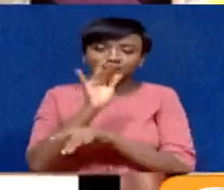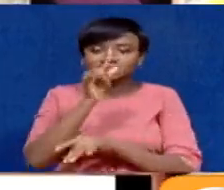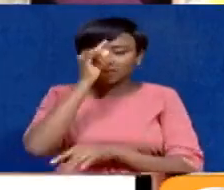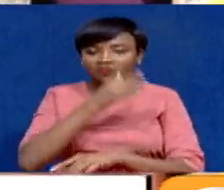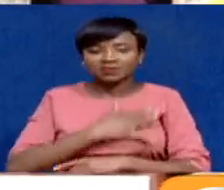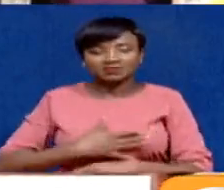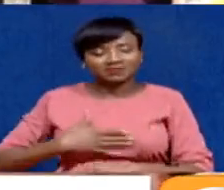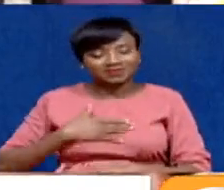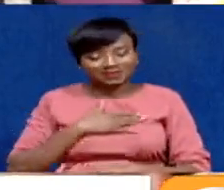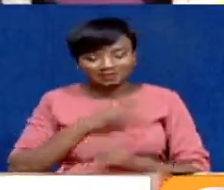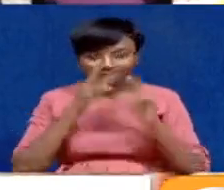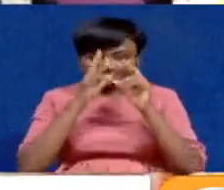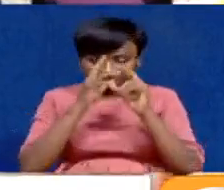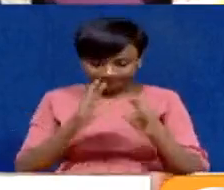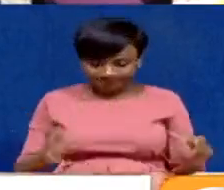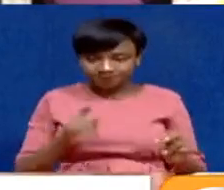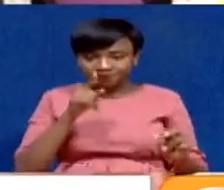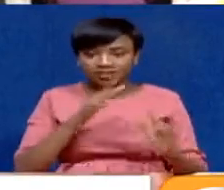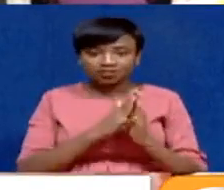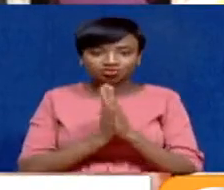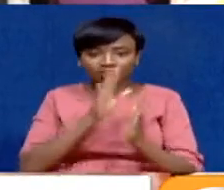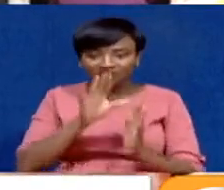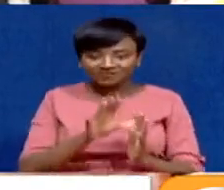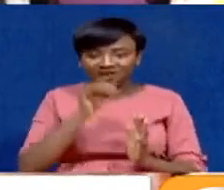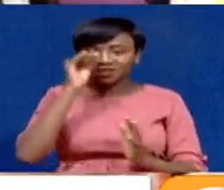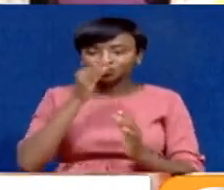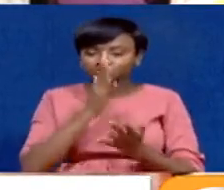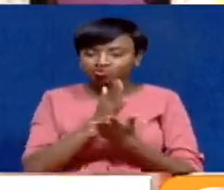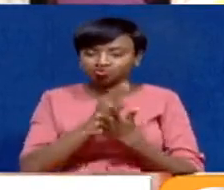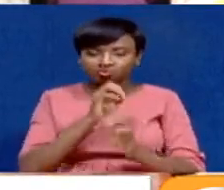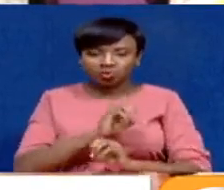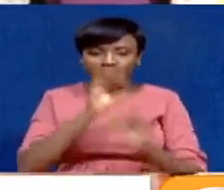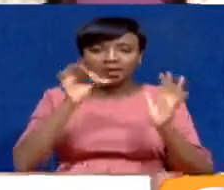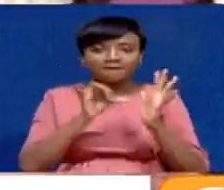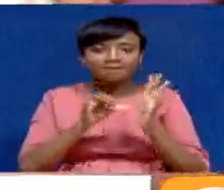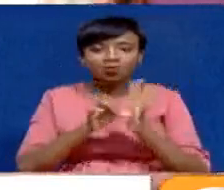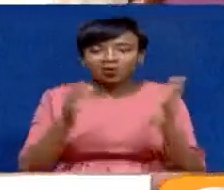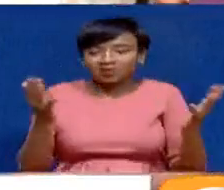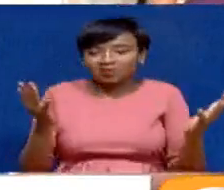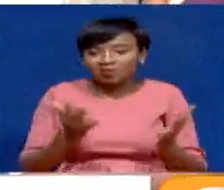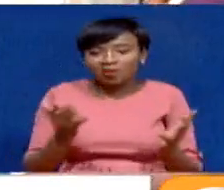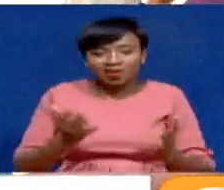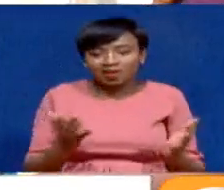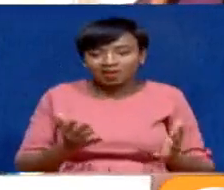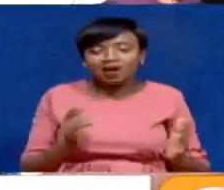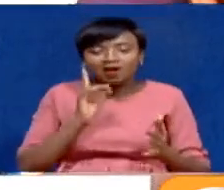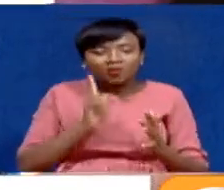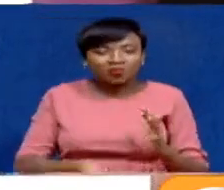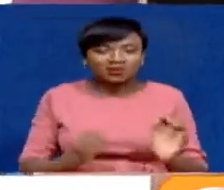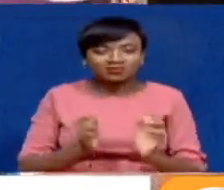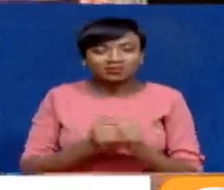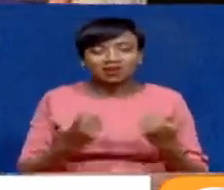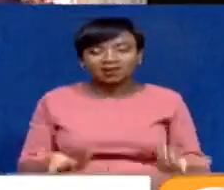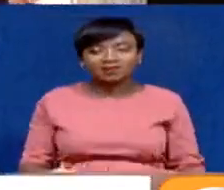serikali isaidie kuchunguza, kubainisha waswa wazi ni nini kimetendekea huyu